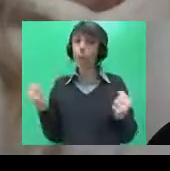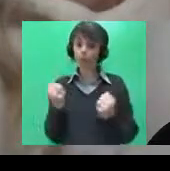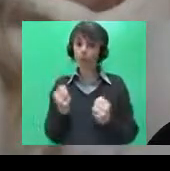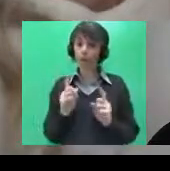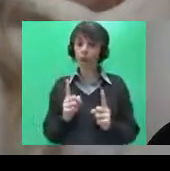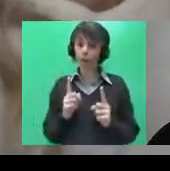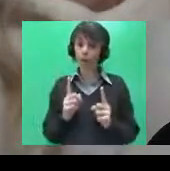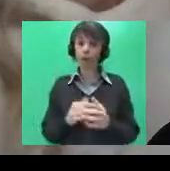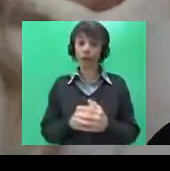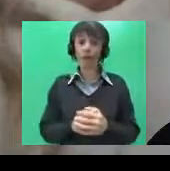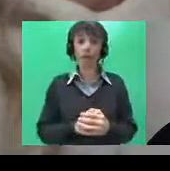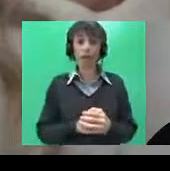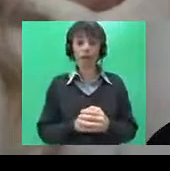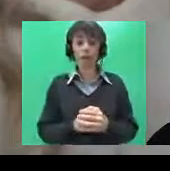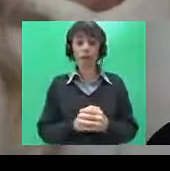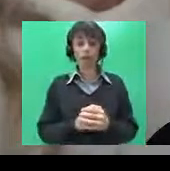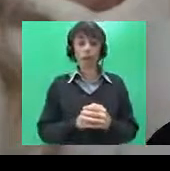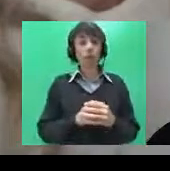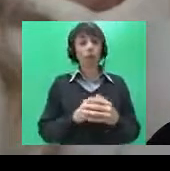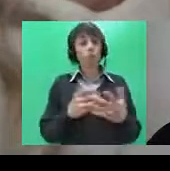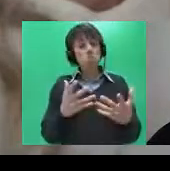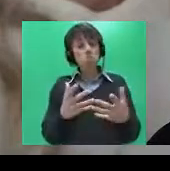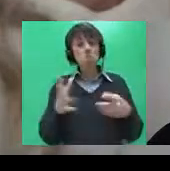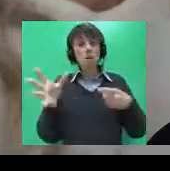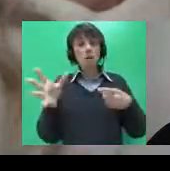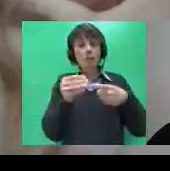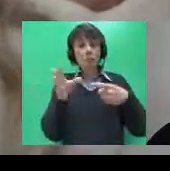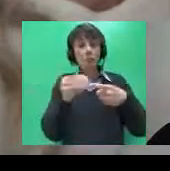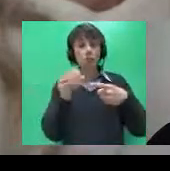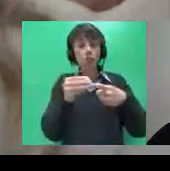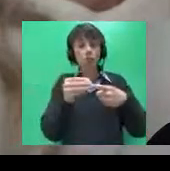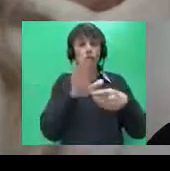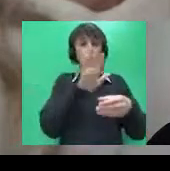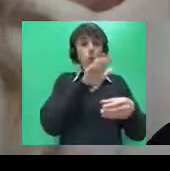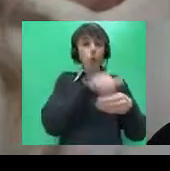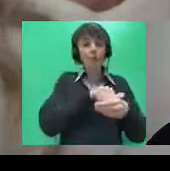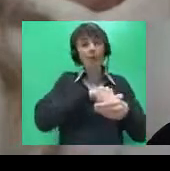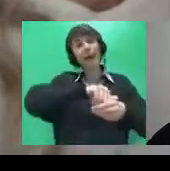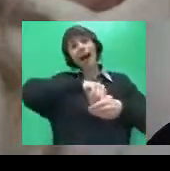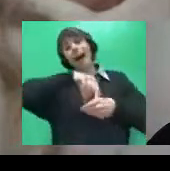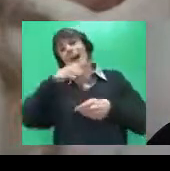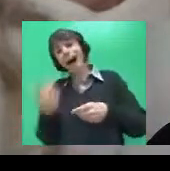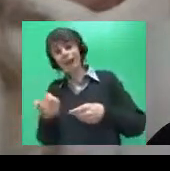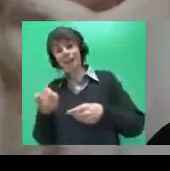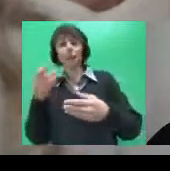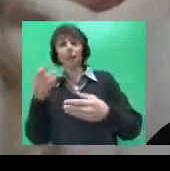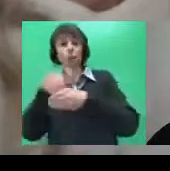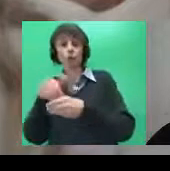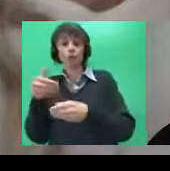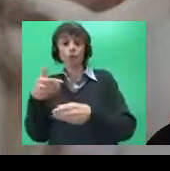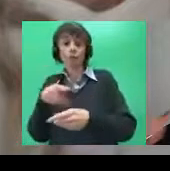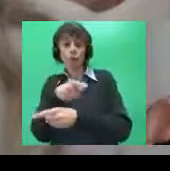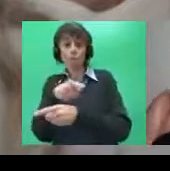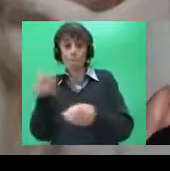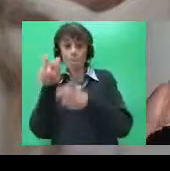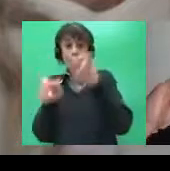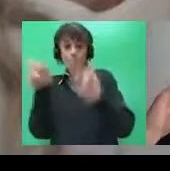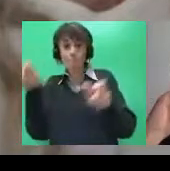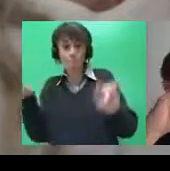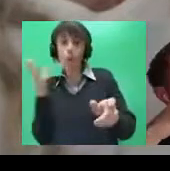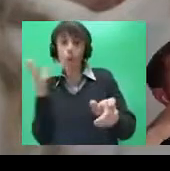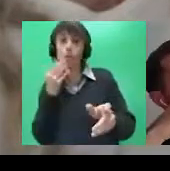of the filmed content and the user-generated content really captures a sense of real life. And the diverse group that we have